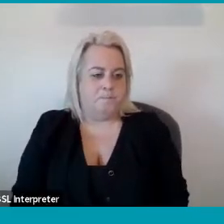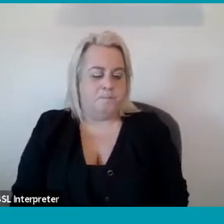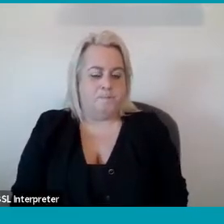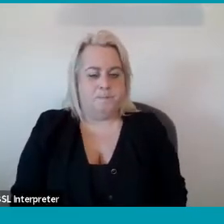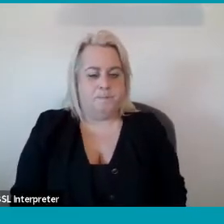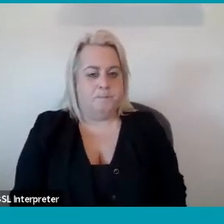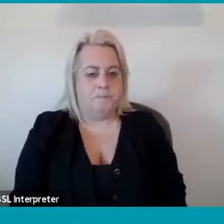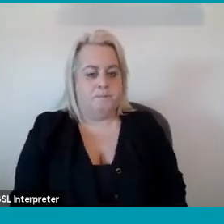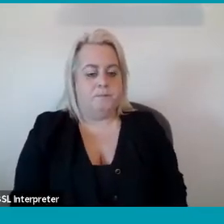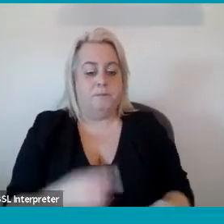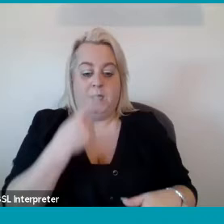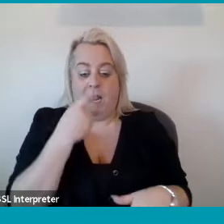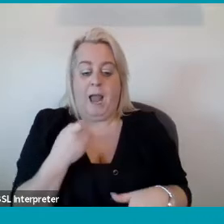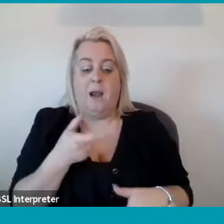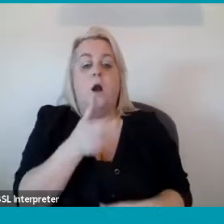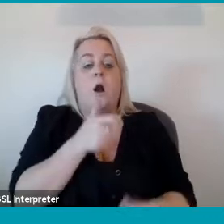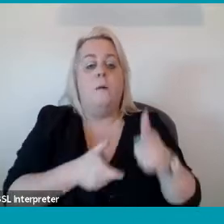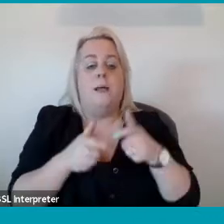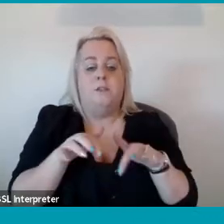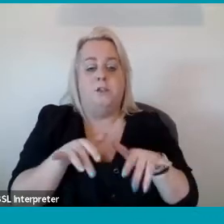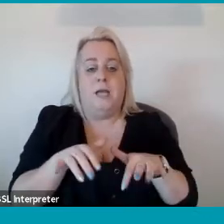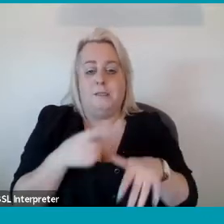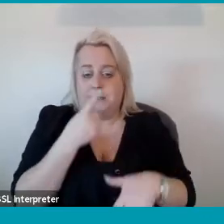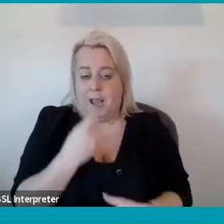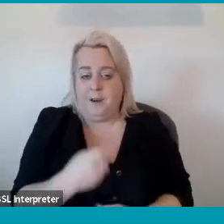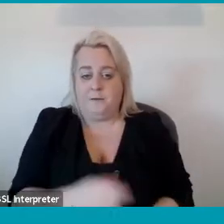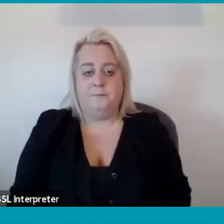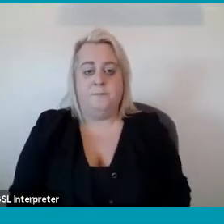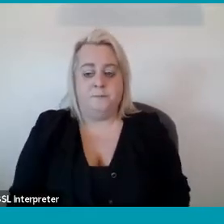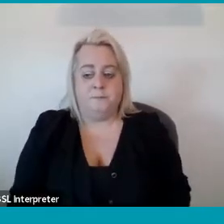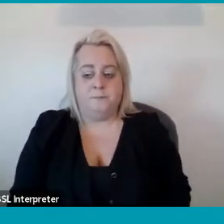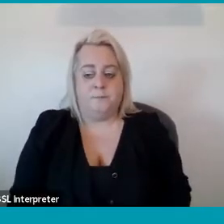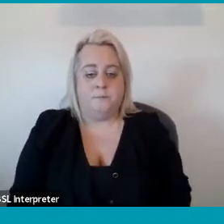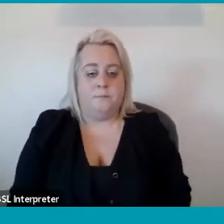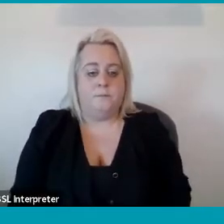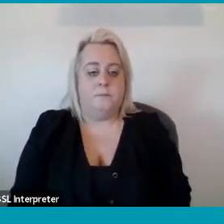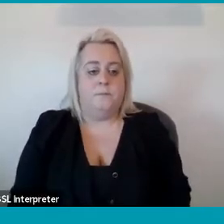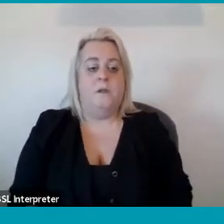down in chat, how